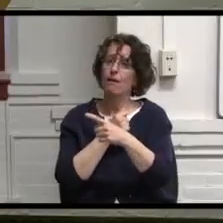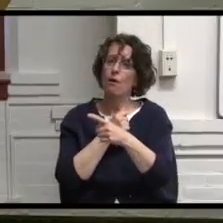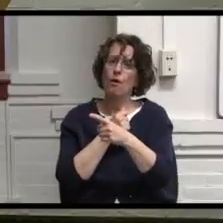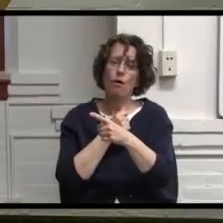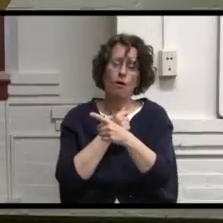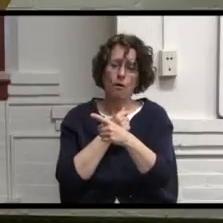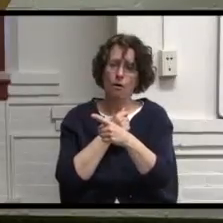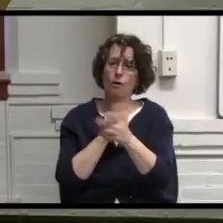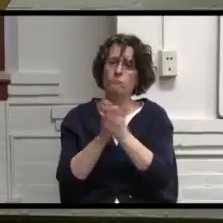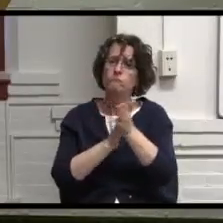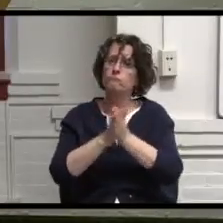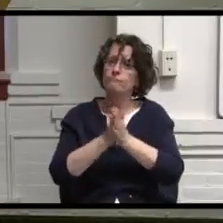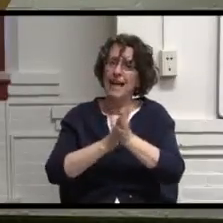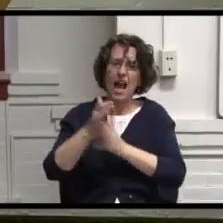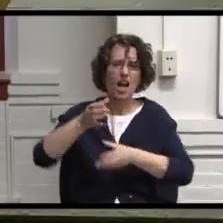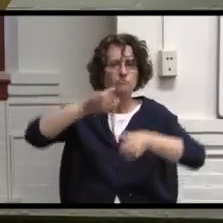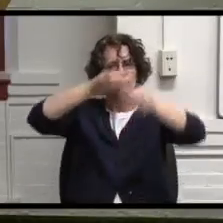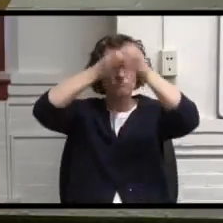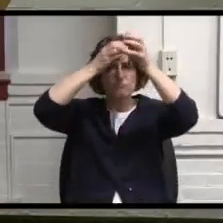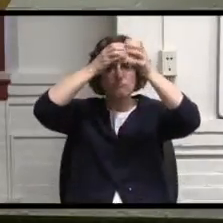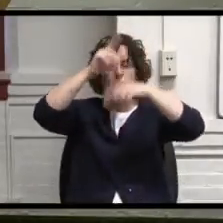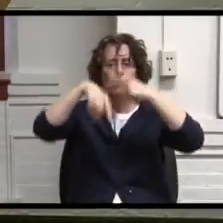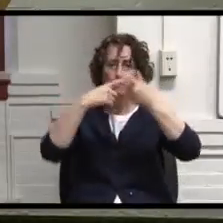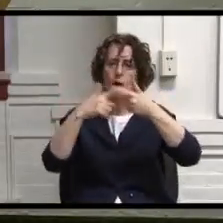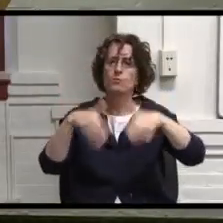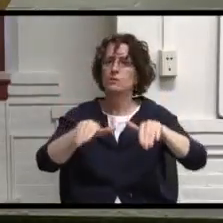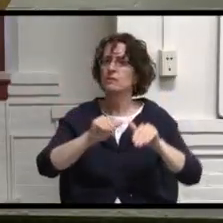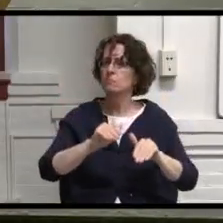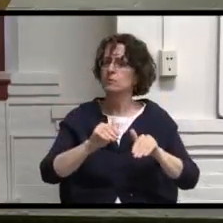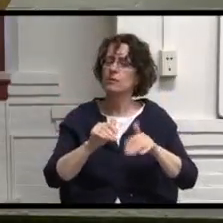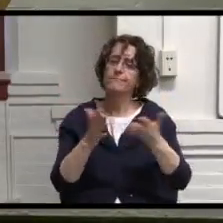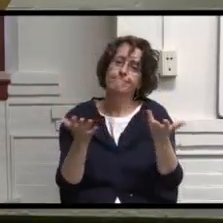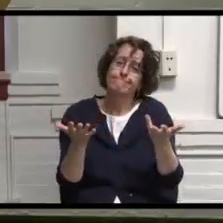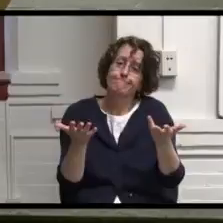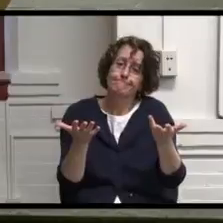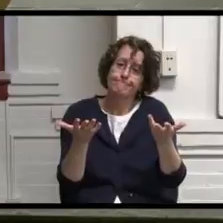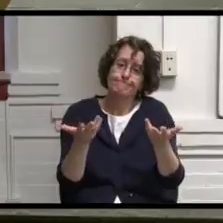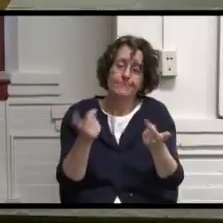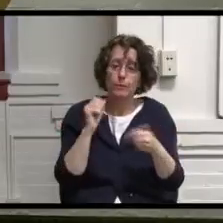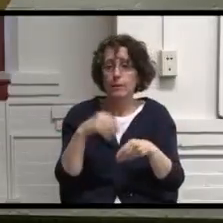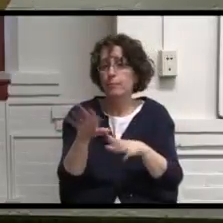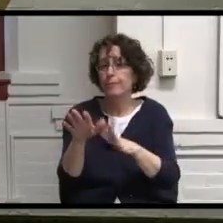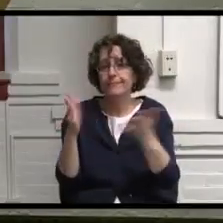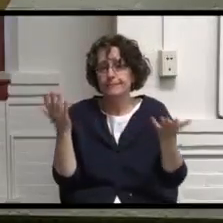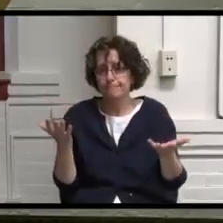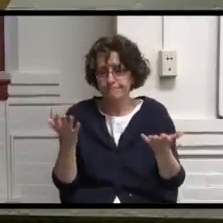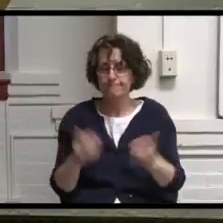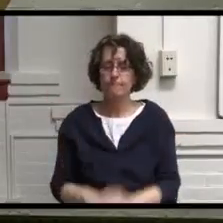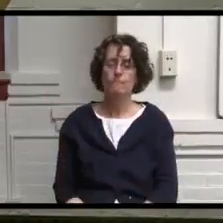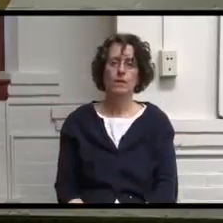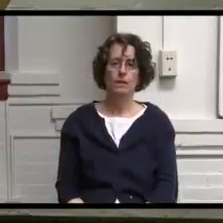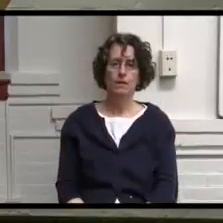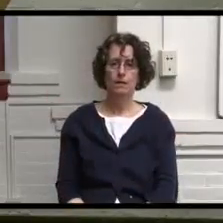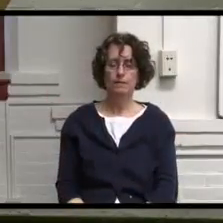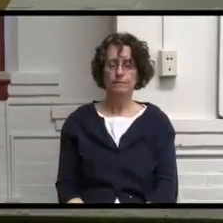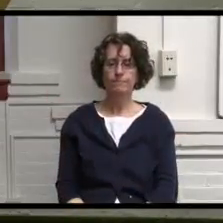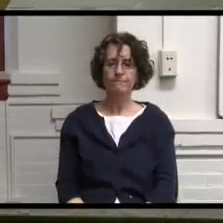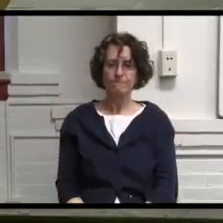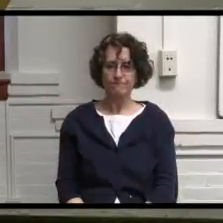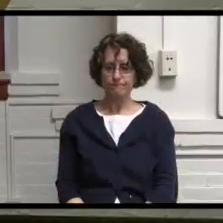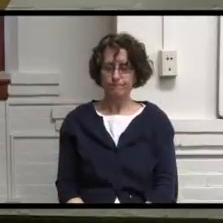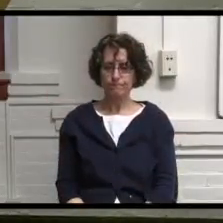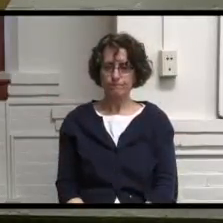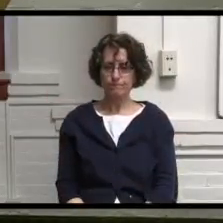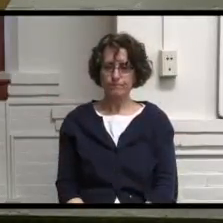had lots of experience dealing with cemeteries. And then the other thing, the other reason we're